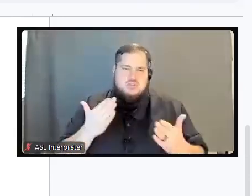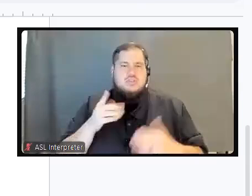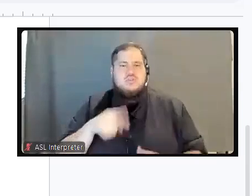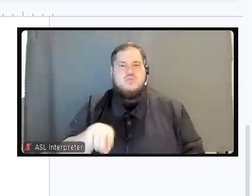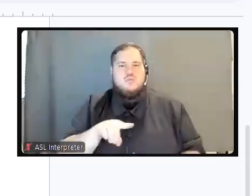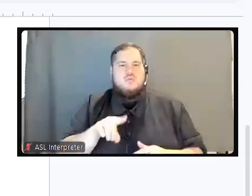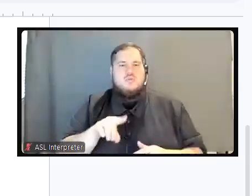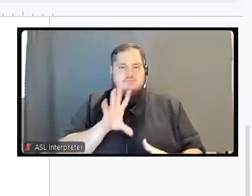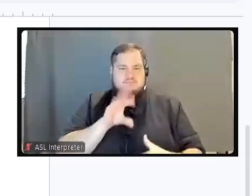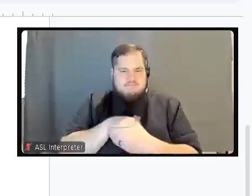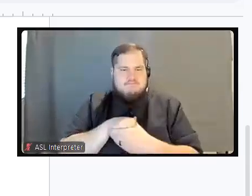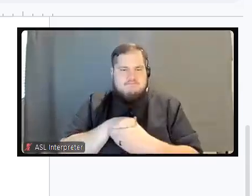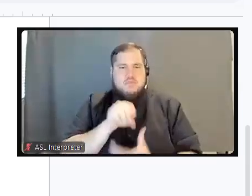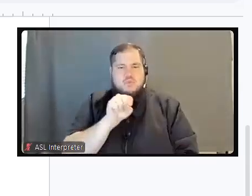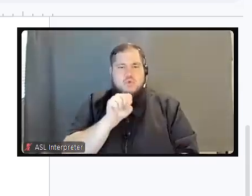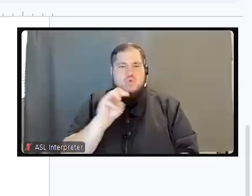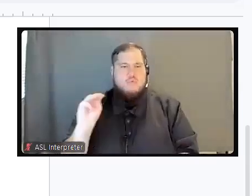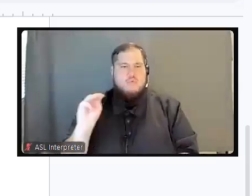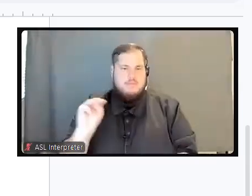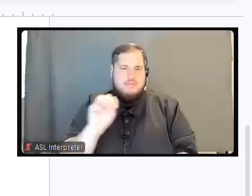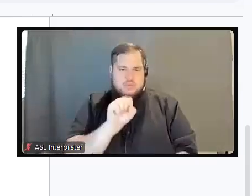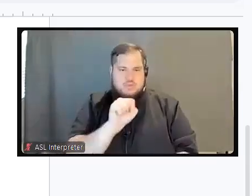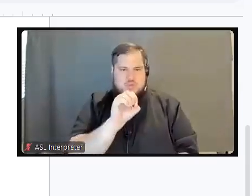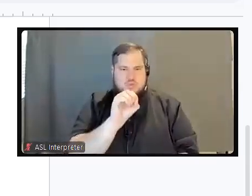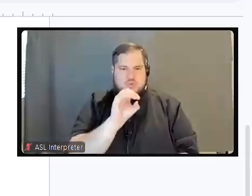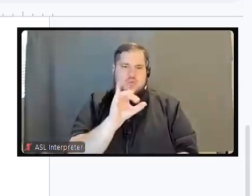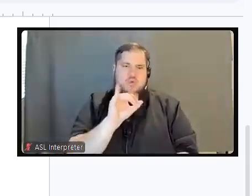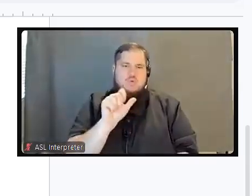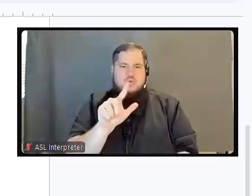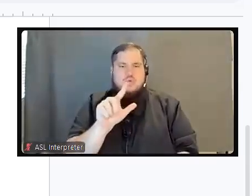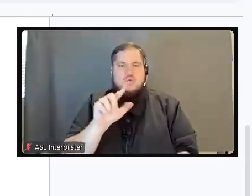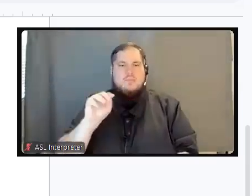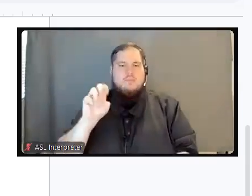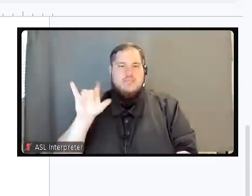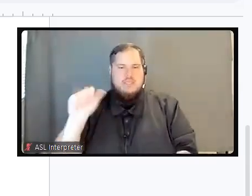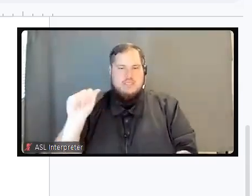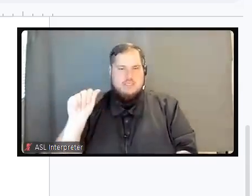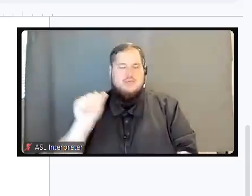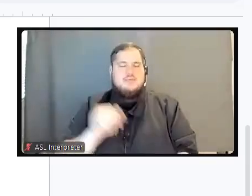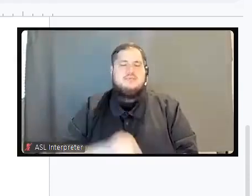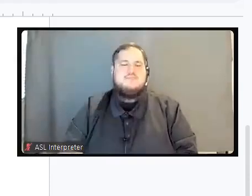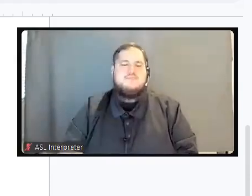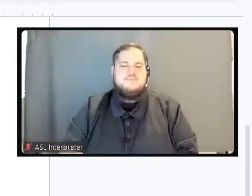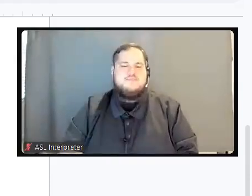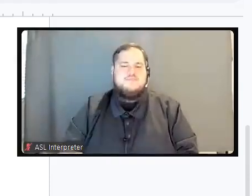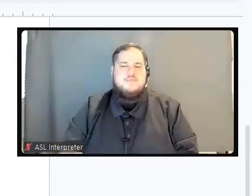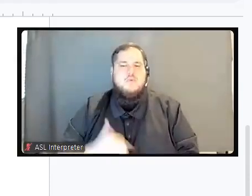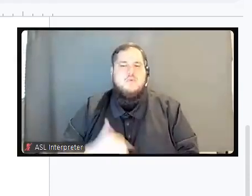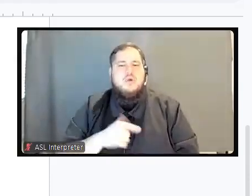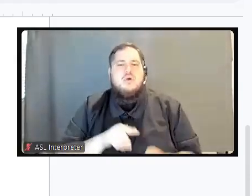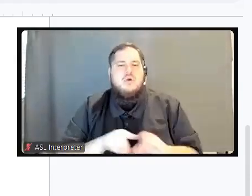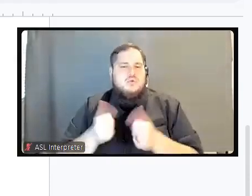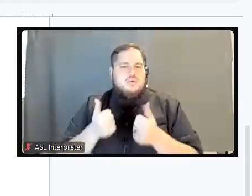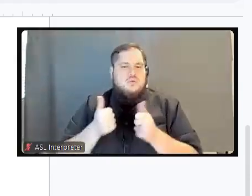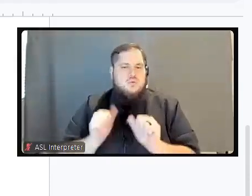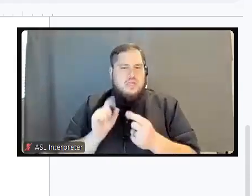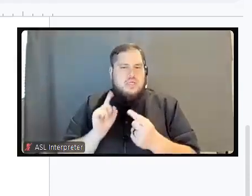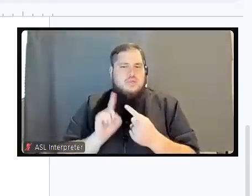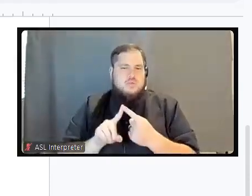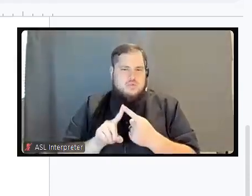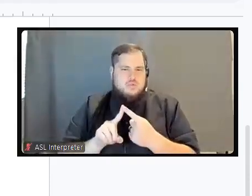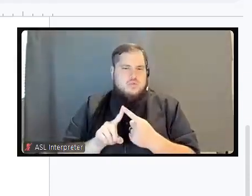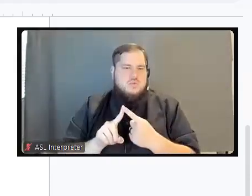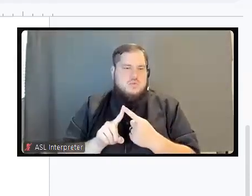start sharing those social media posts with your networks as well. We also are trying to tap into